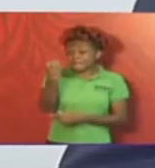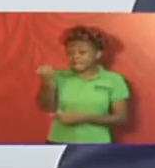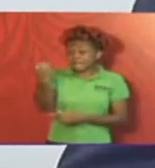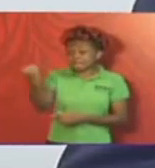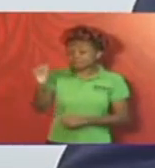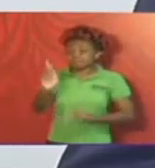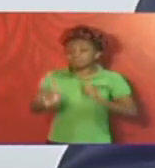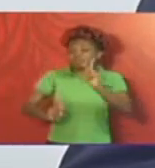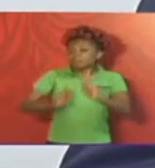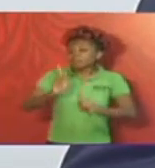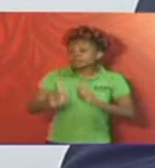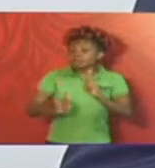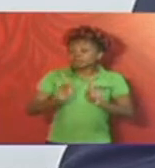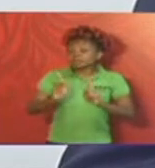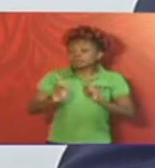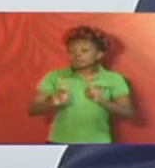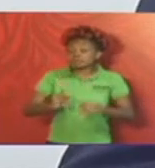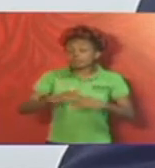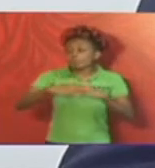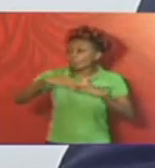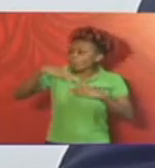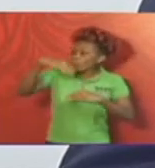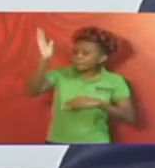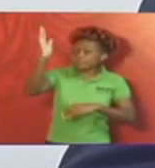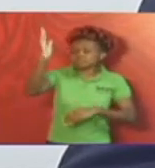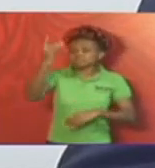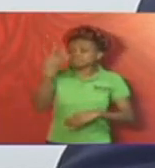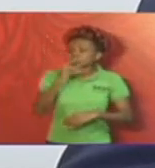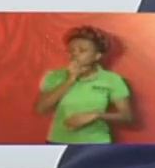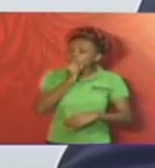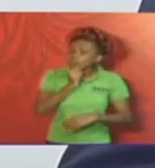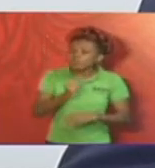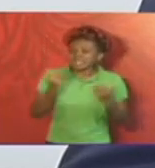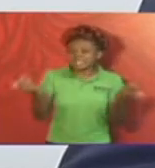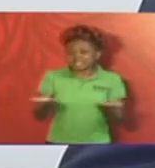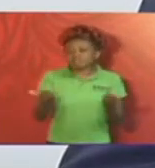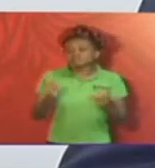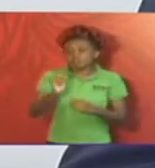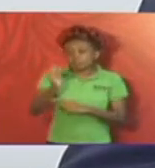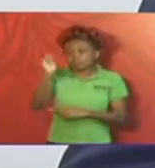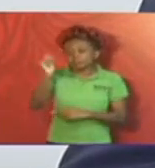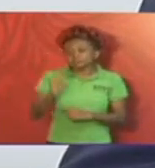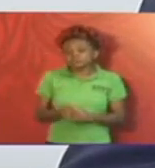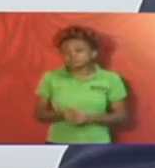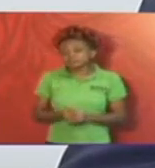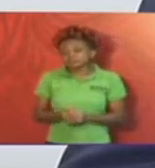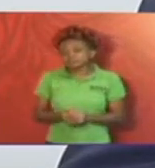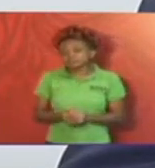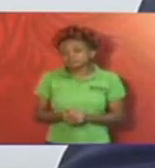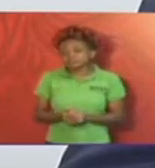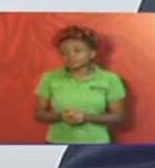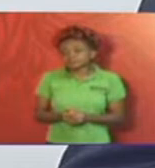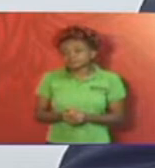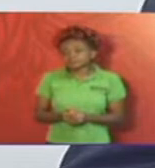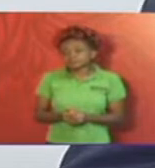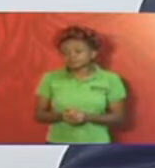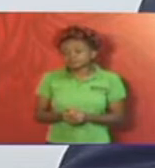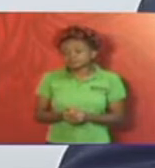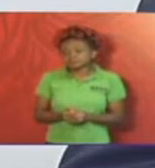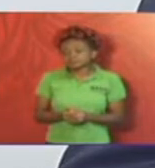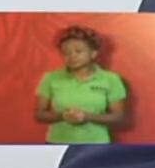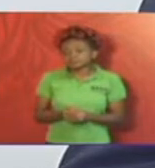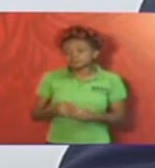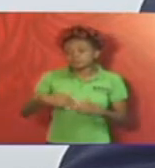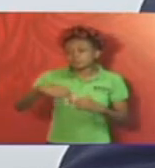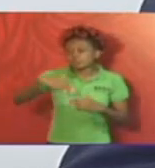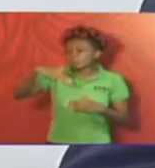the age of 18 in Trinidad and Tobago. So far, we have vaccinated over 400